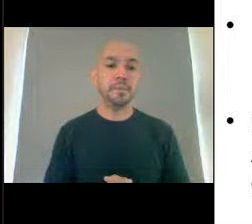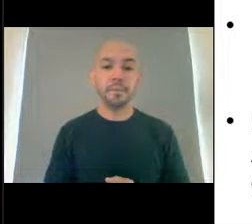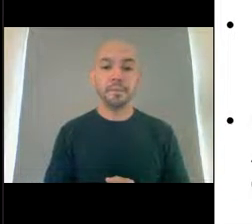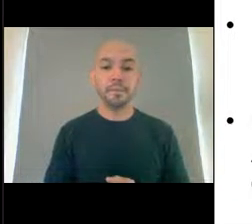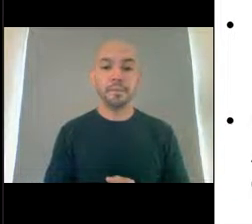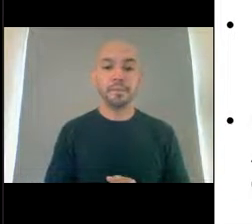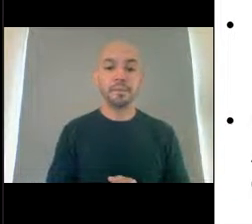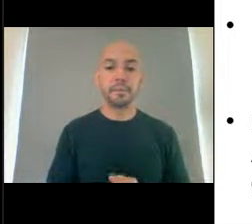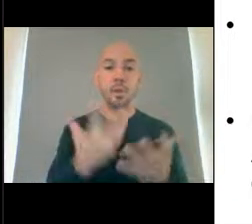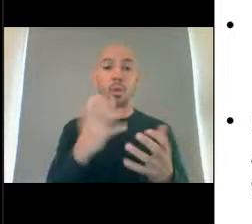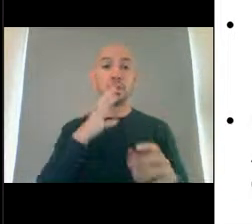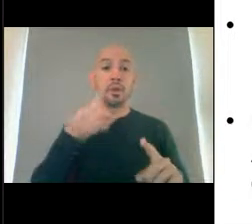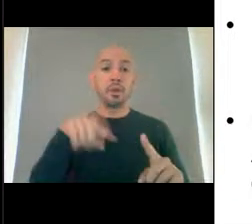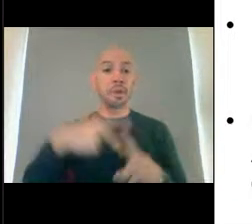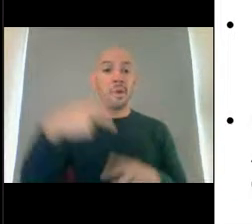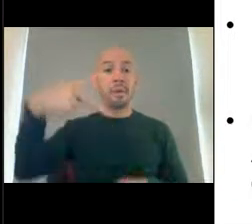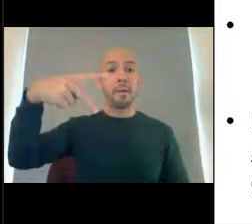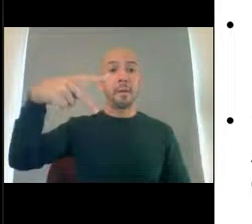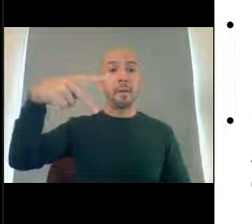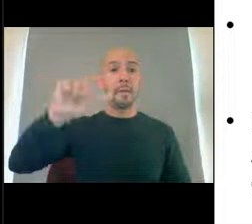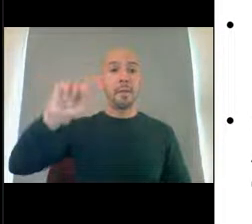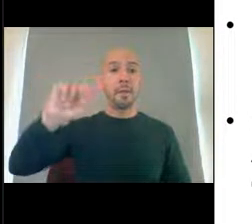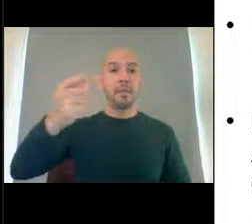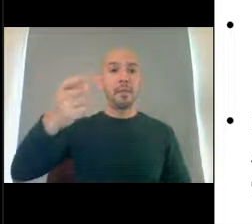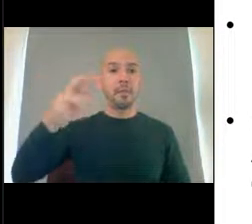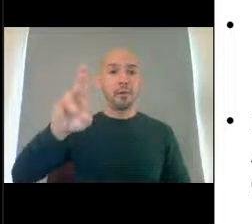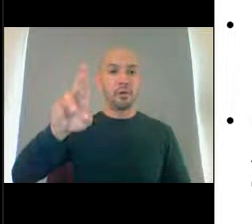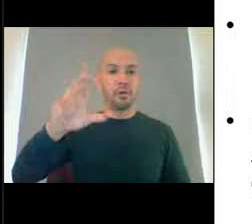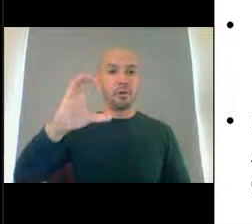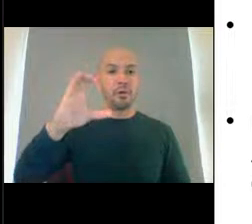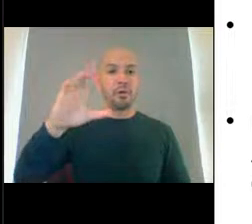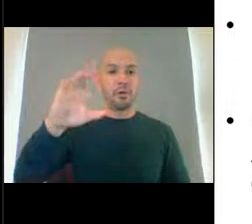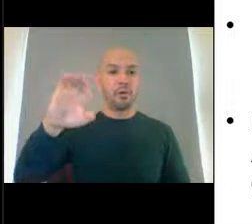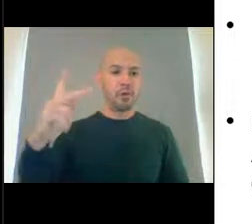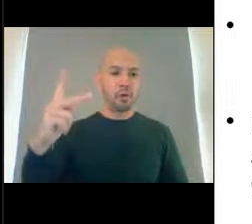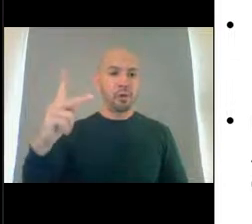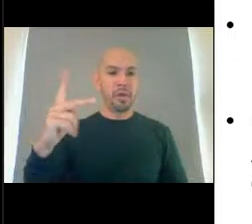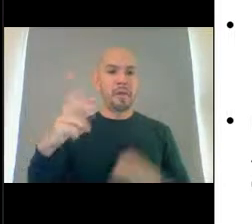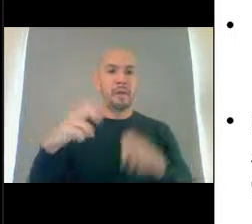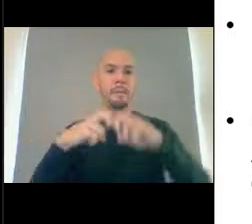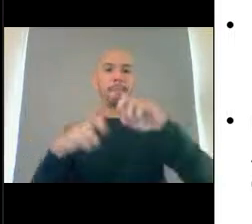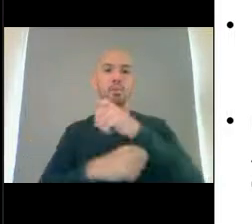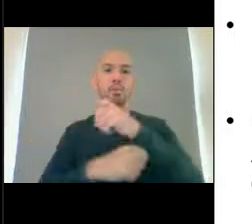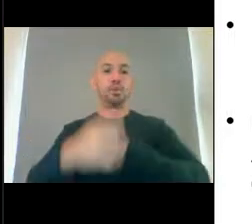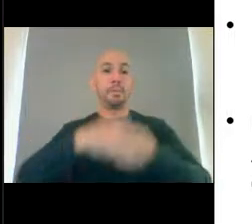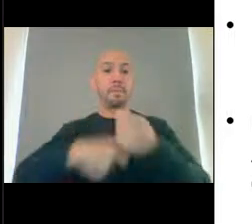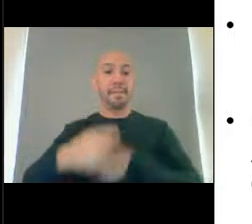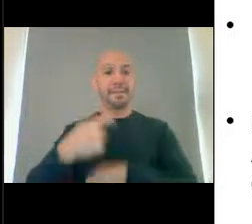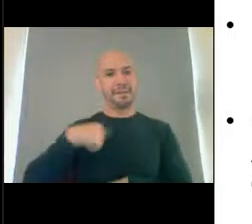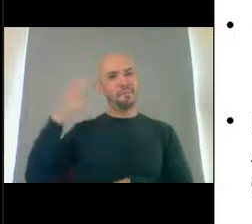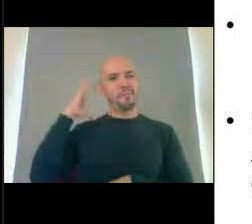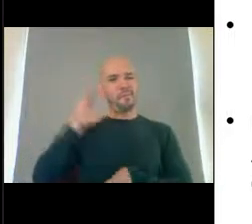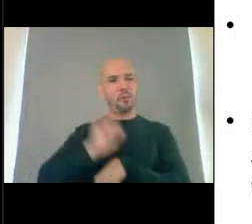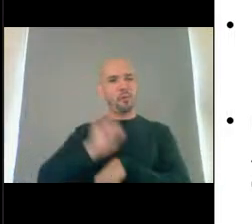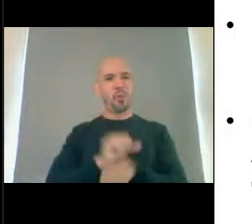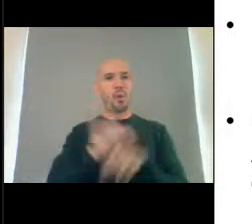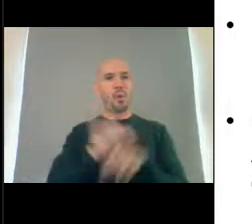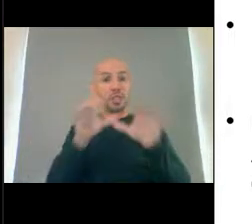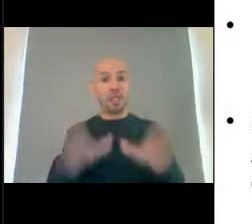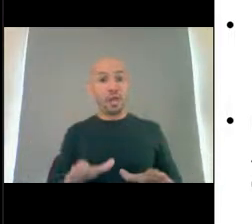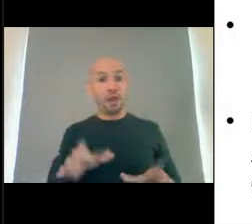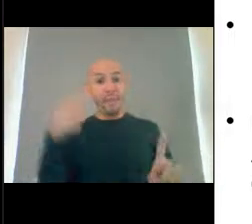so i want to talk about the panther creek bridge replacement and certainly as a bridge engineer this is a uh an interesting